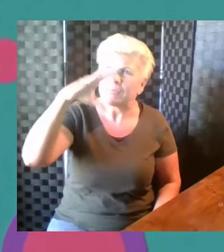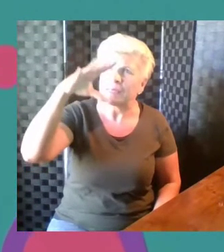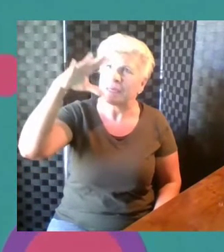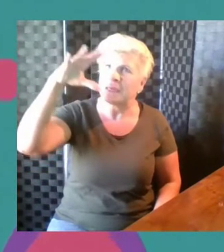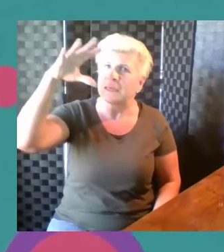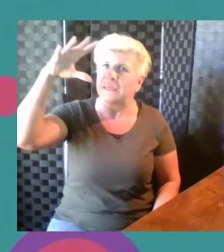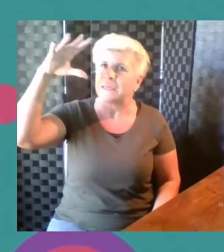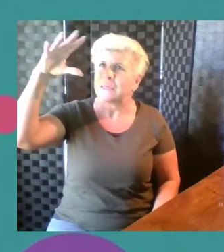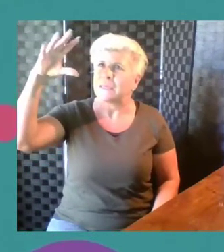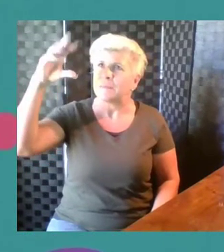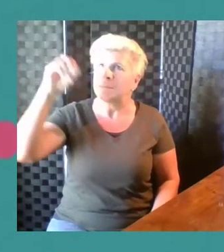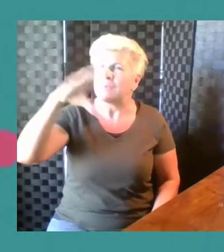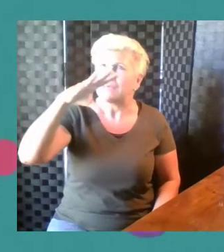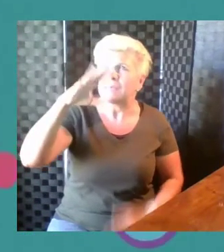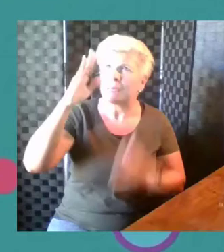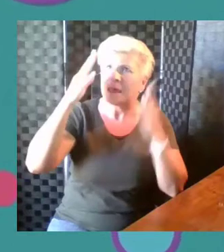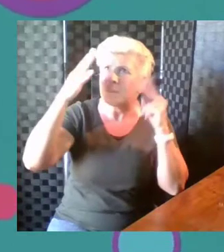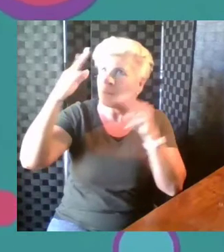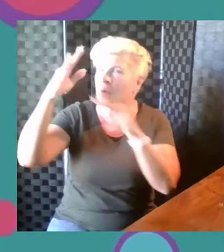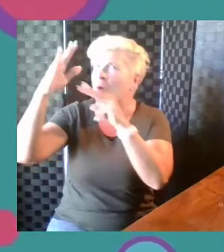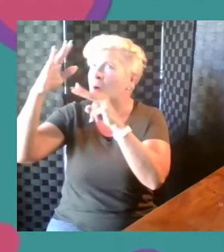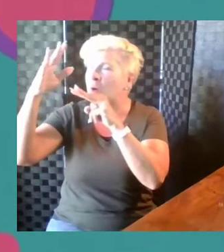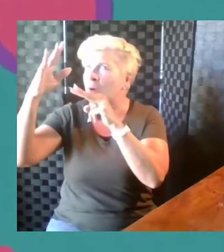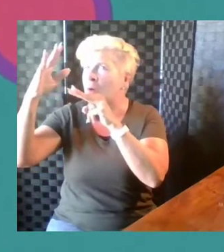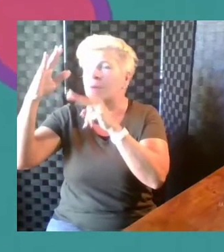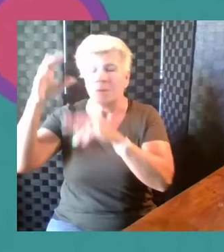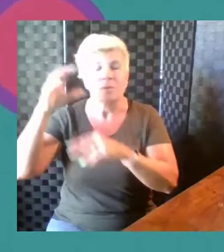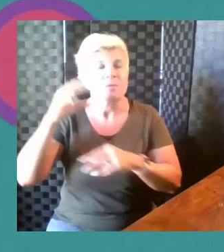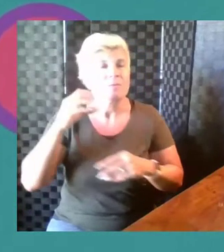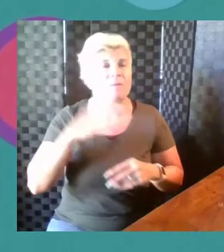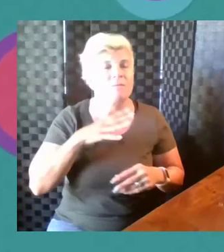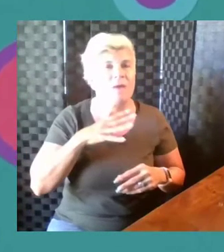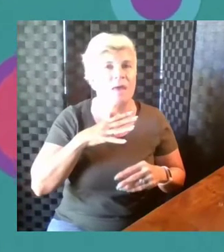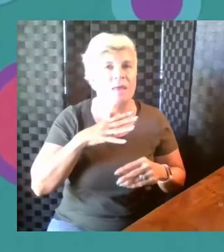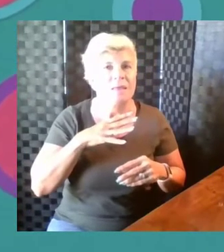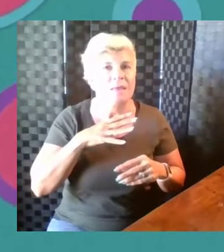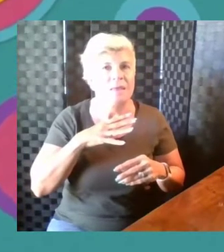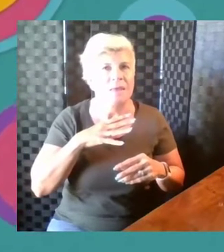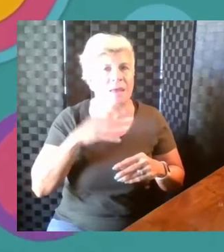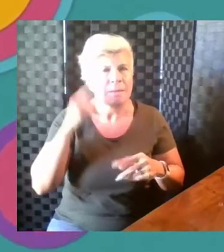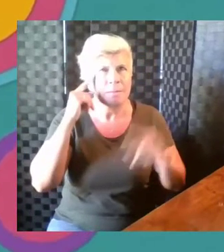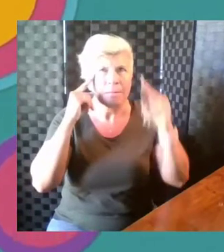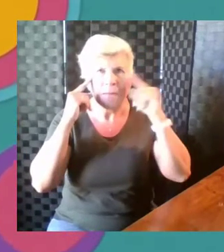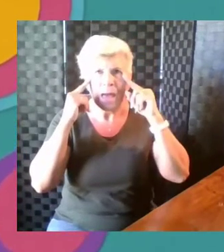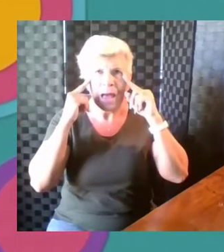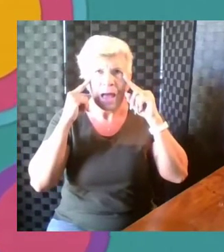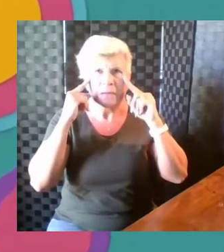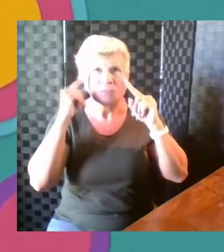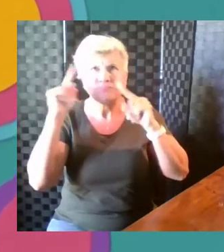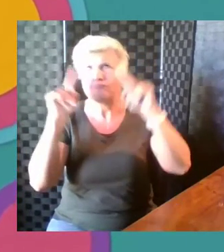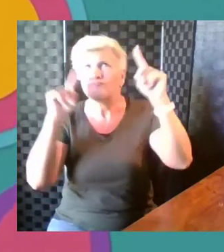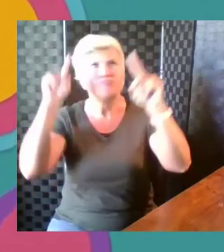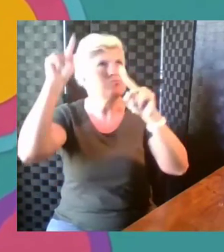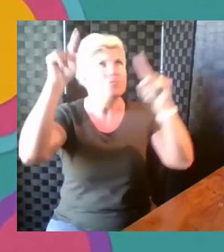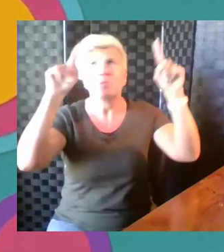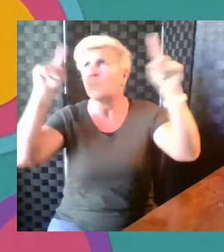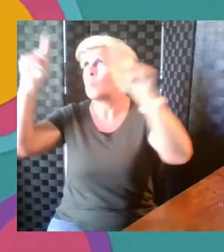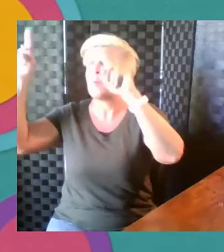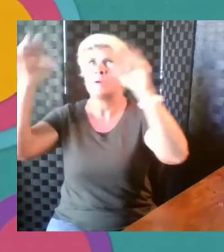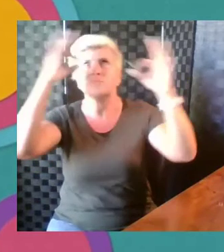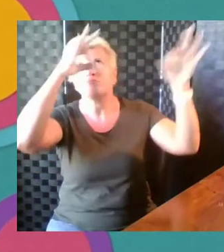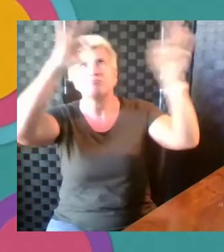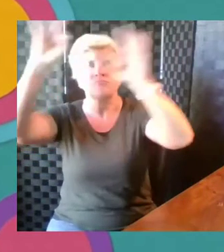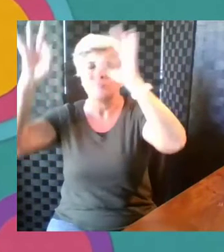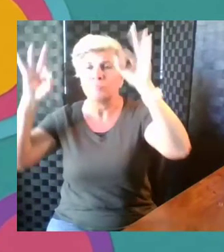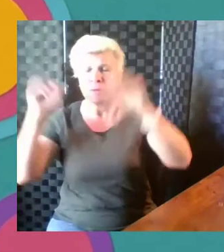Where is your attention? Did it wander? It's okay. That's what minds do. Let's practice a little bit